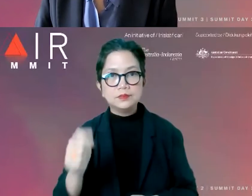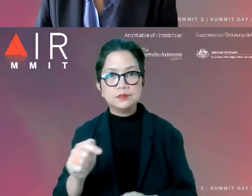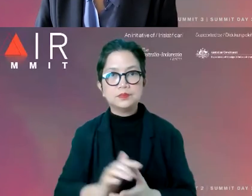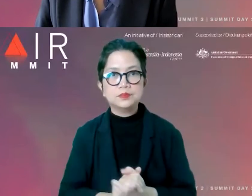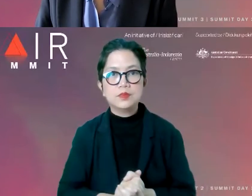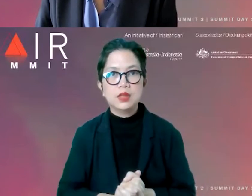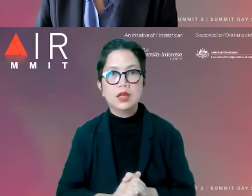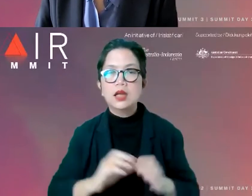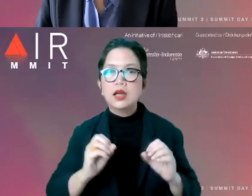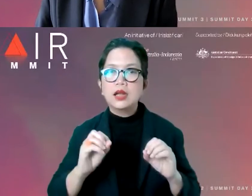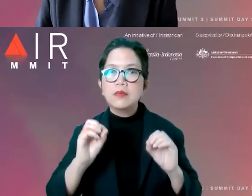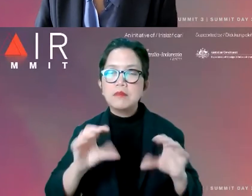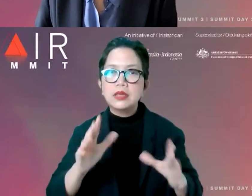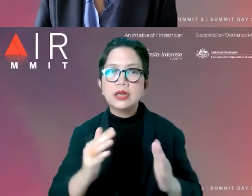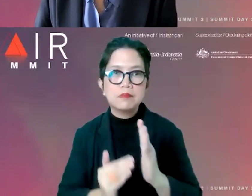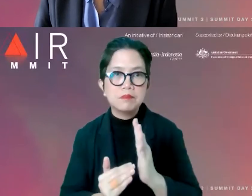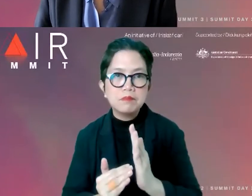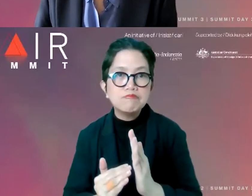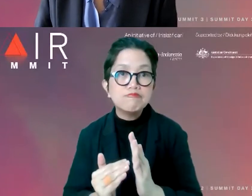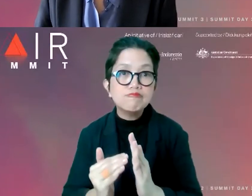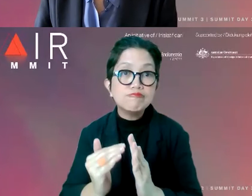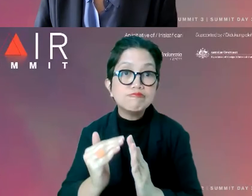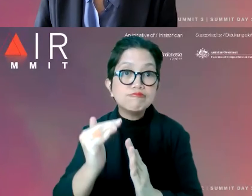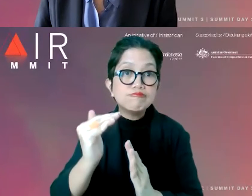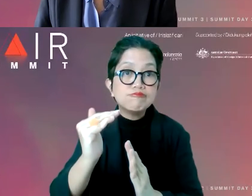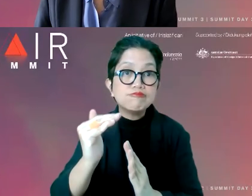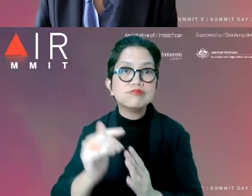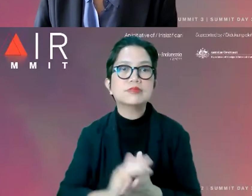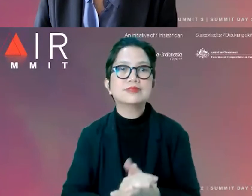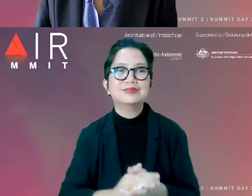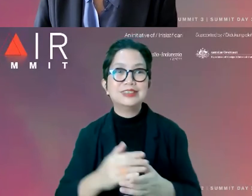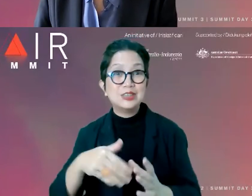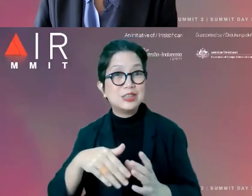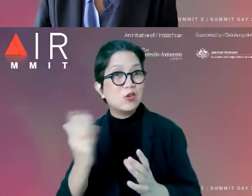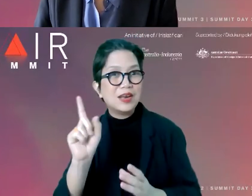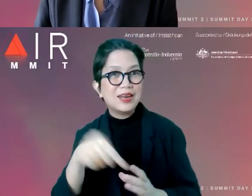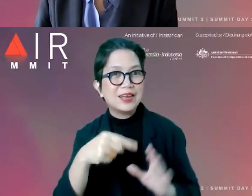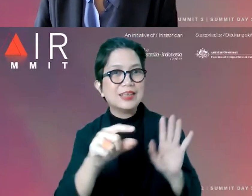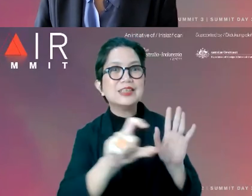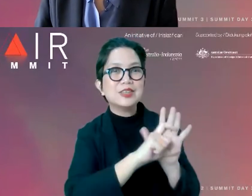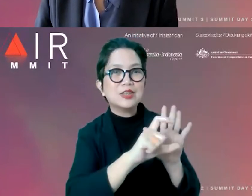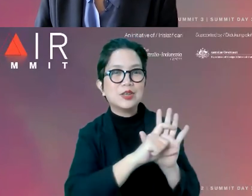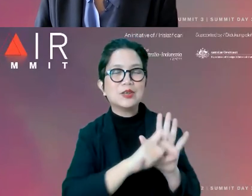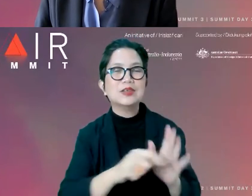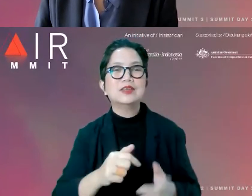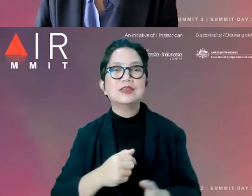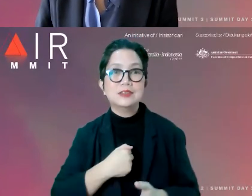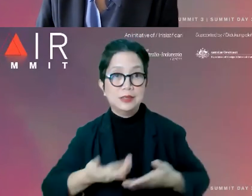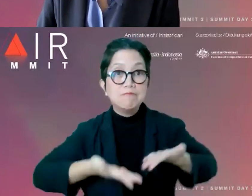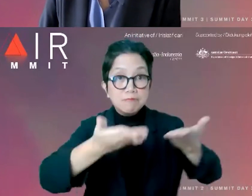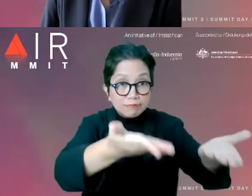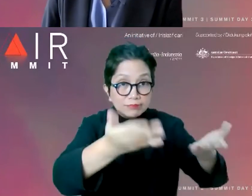beyond the scope of this example. Helen, maybe I want to go back to you if you want to add anything at this